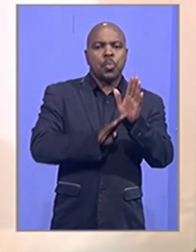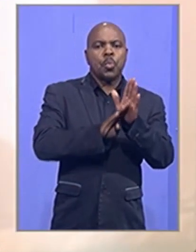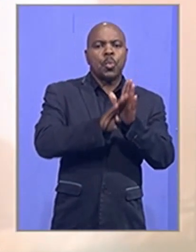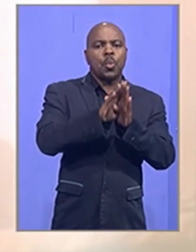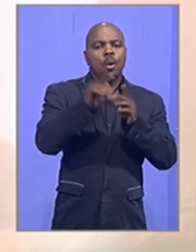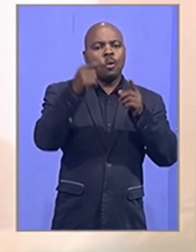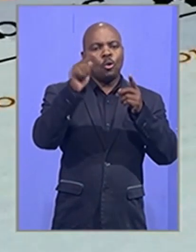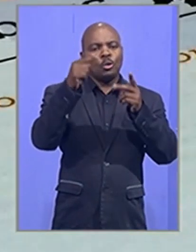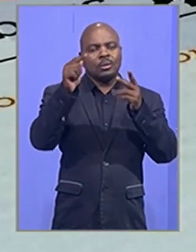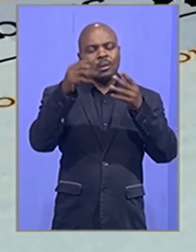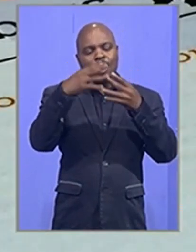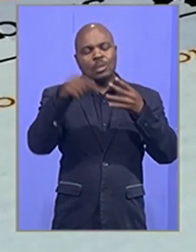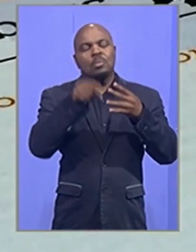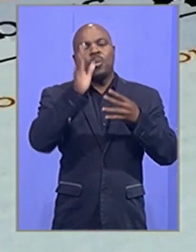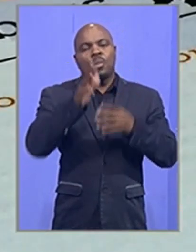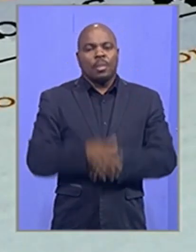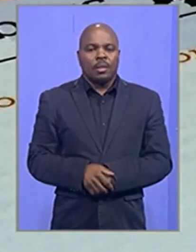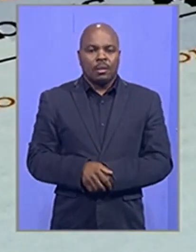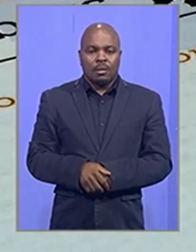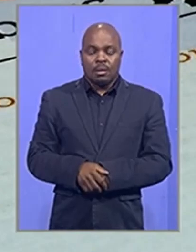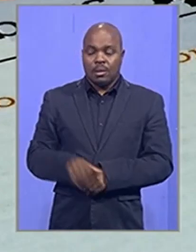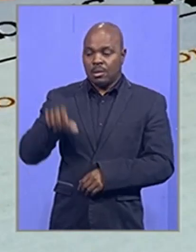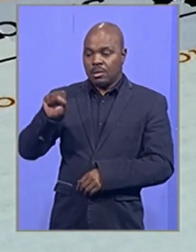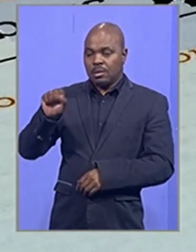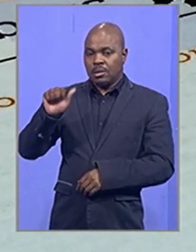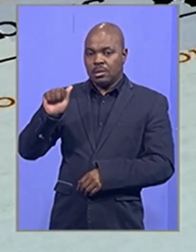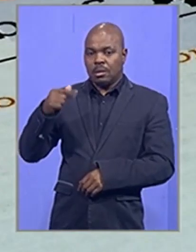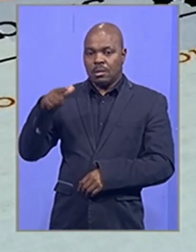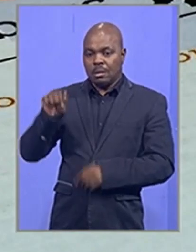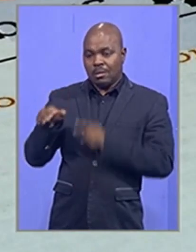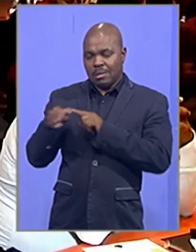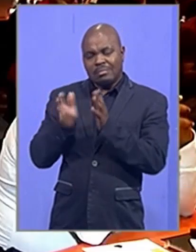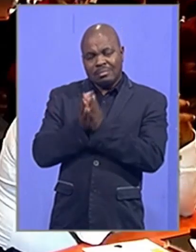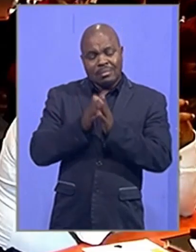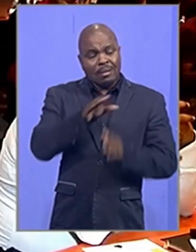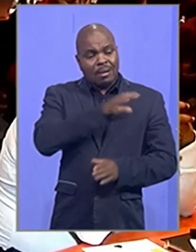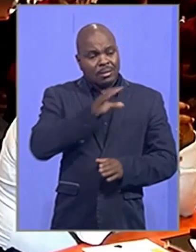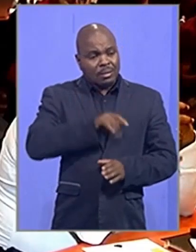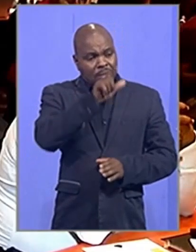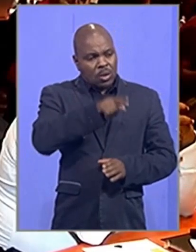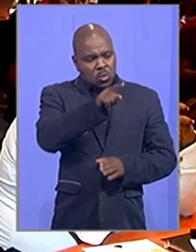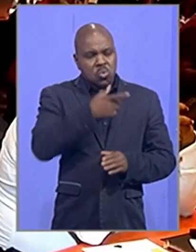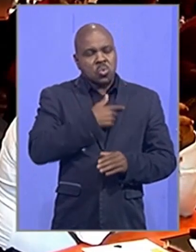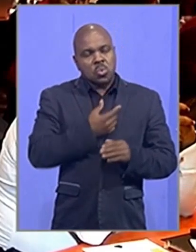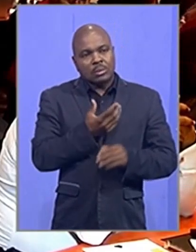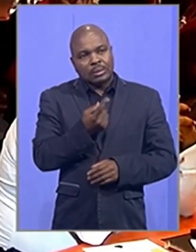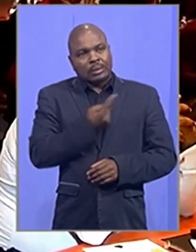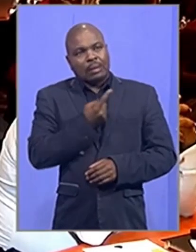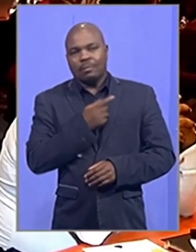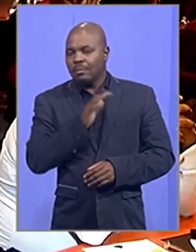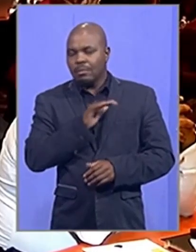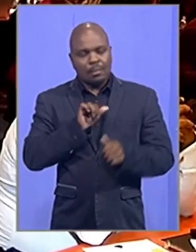the audit outcomes. SALGA e ipileditse ho balekgotla hore ba se phethahatse ditabatabelo tsa bona, fela ba phethe thumo ya baahi.